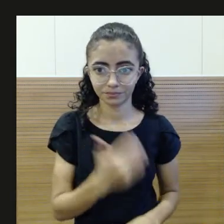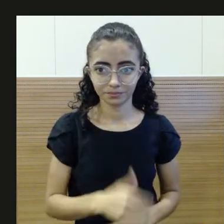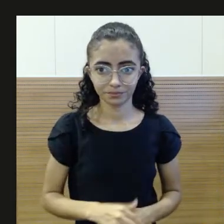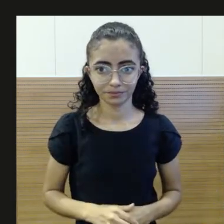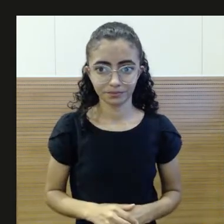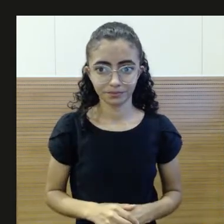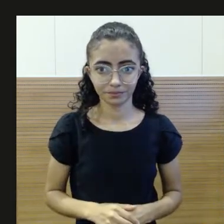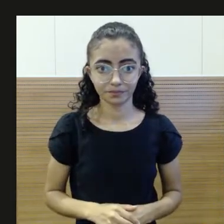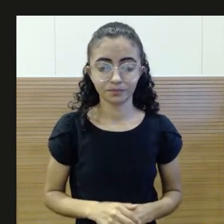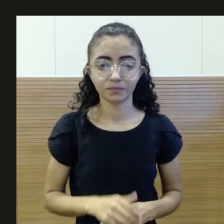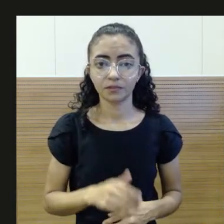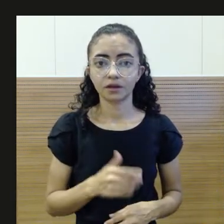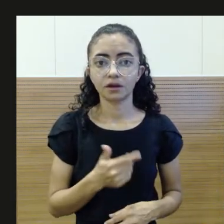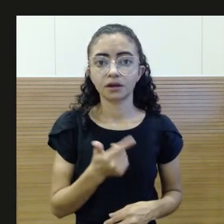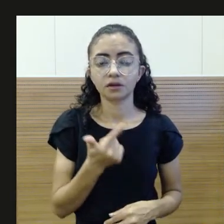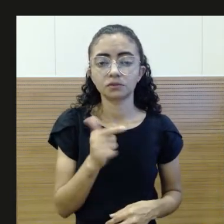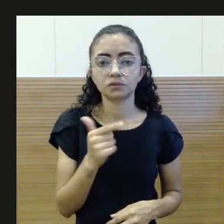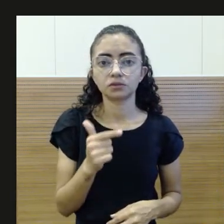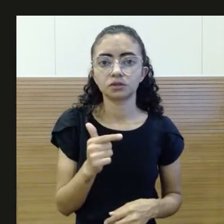In just a second.